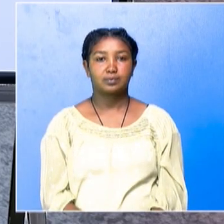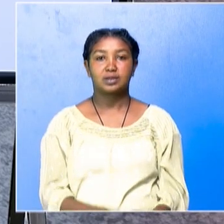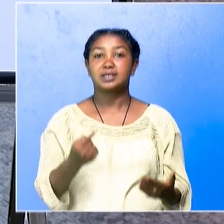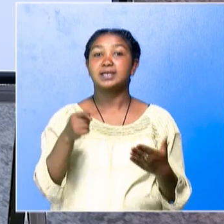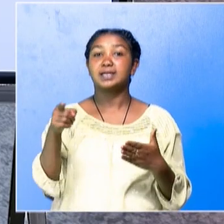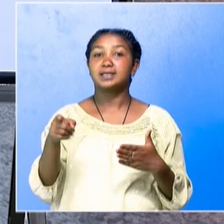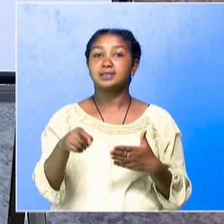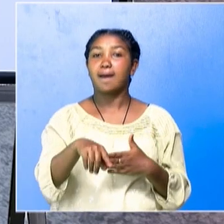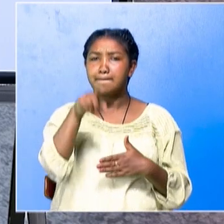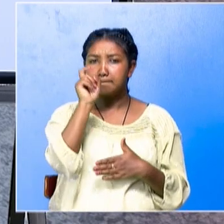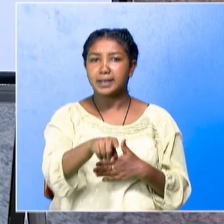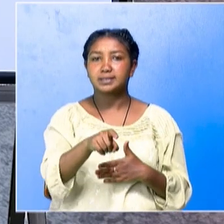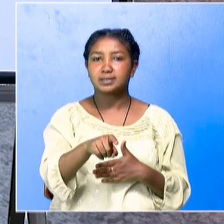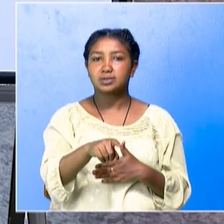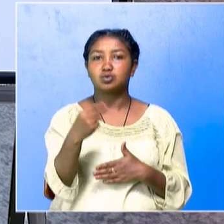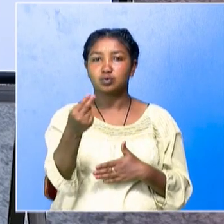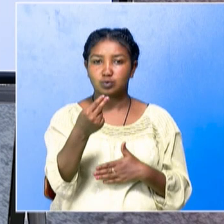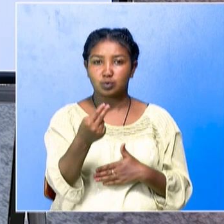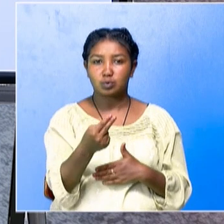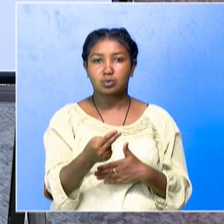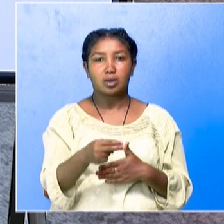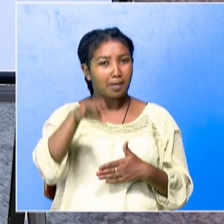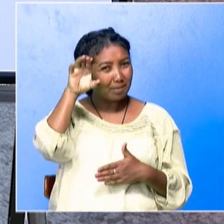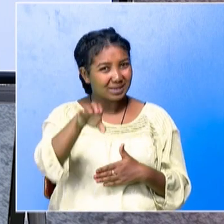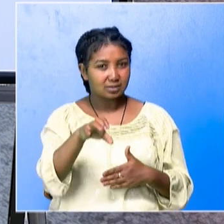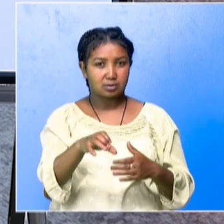Here is must used for a strong